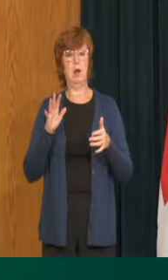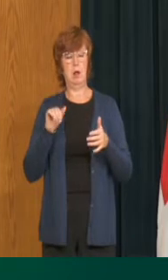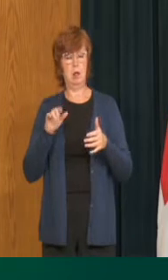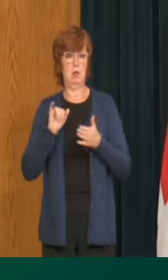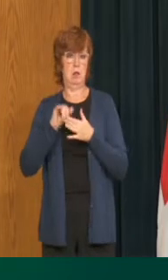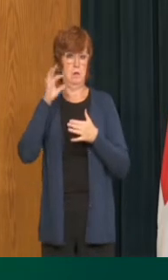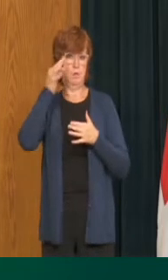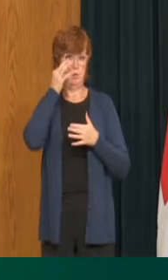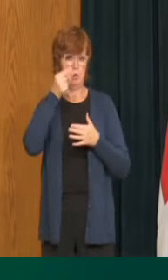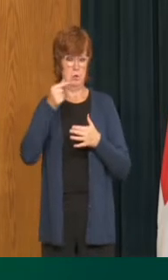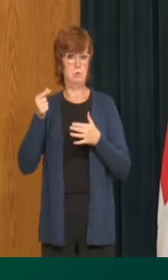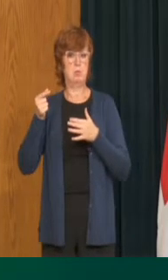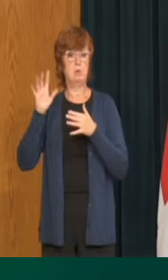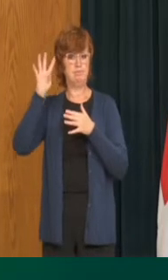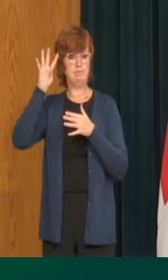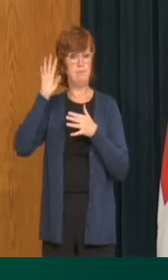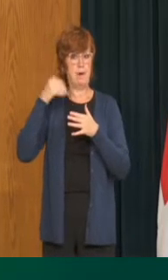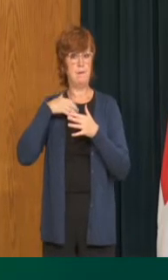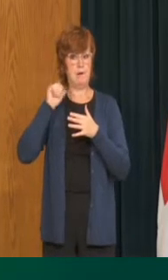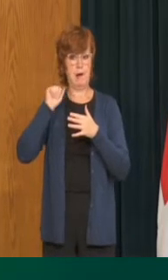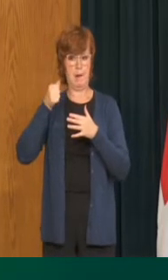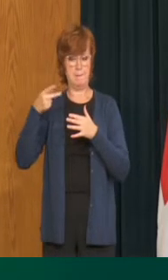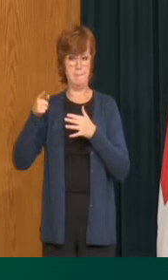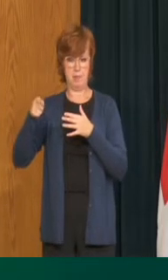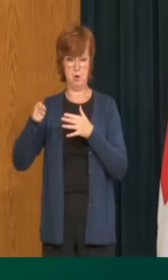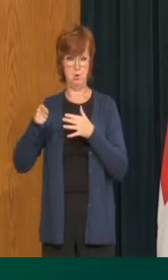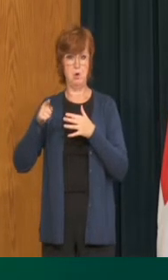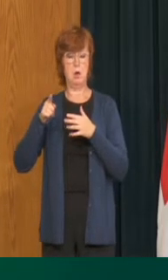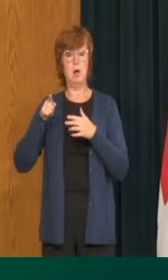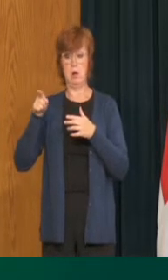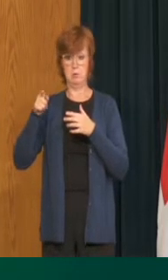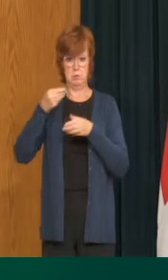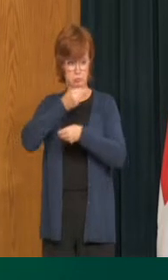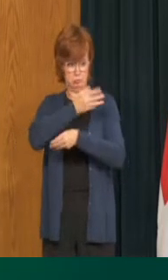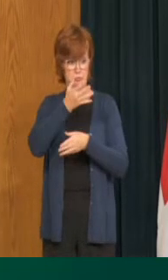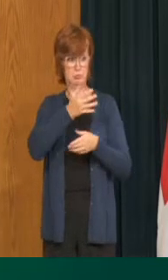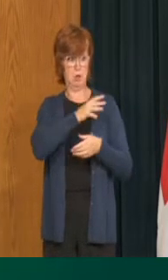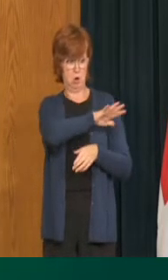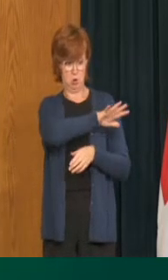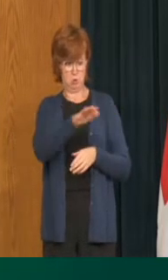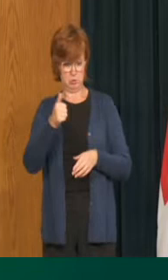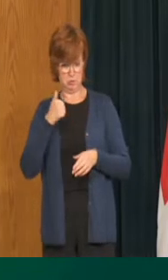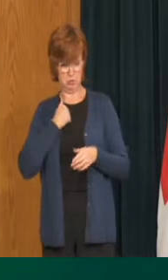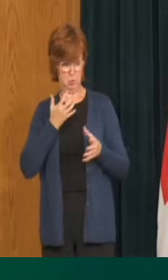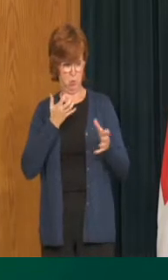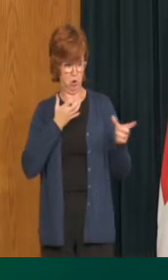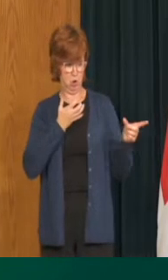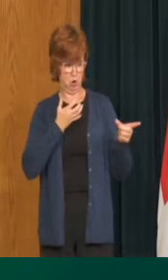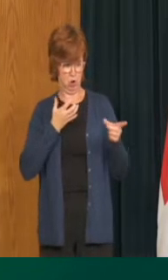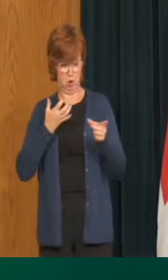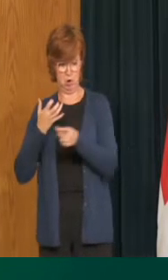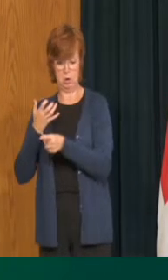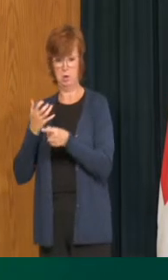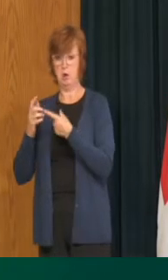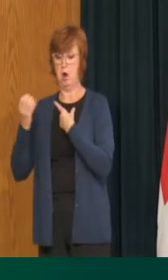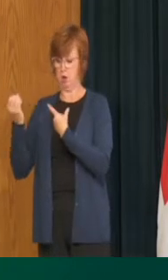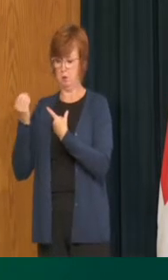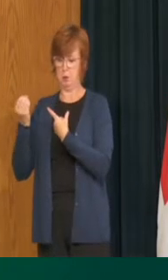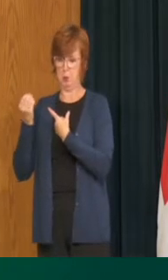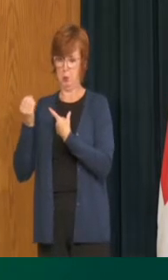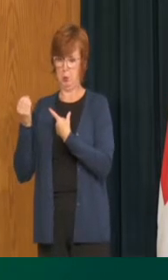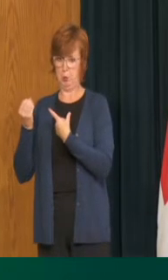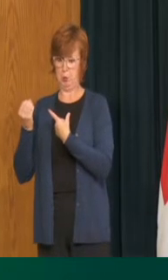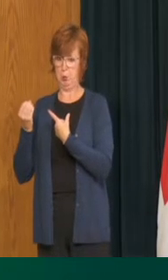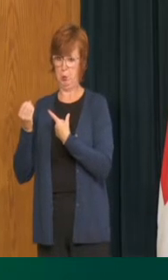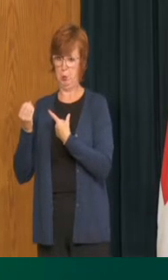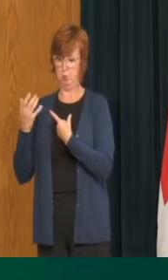app, brought the potential to have it available across Canada. So all of the provinces, aside from Ontario that was